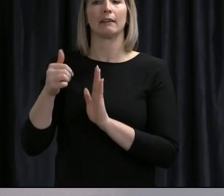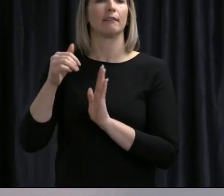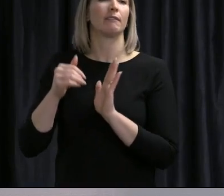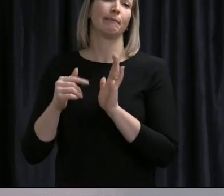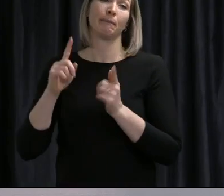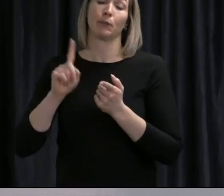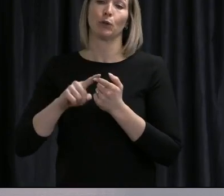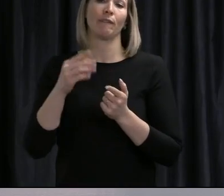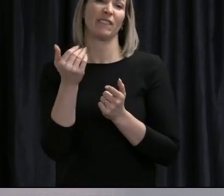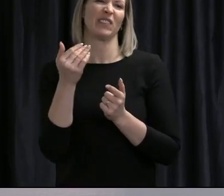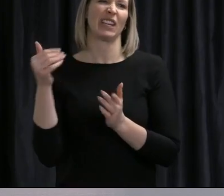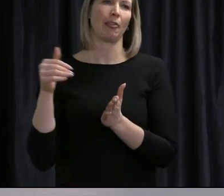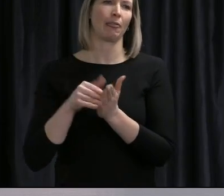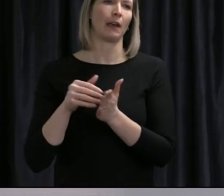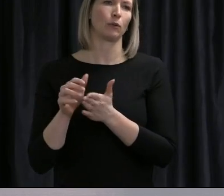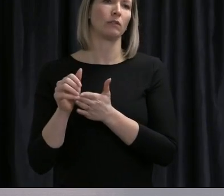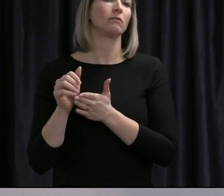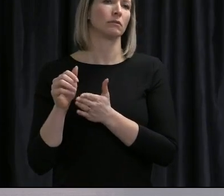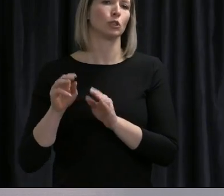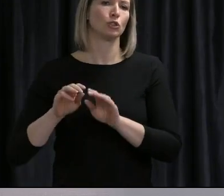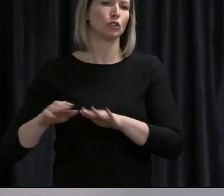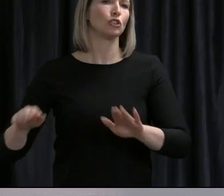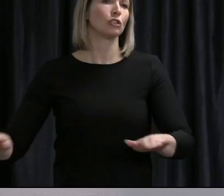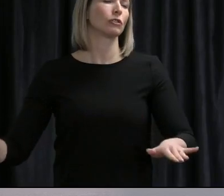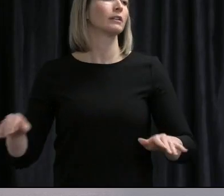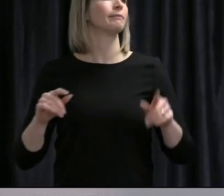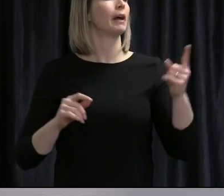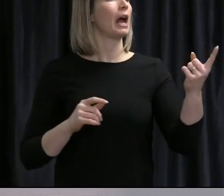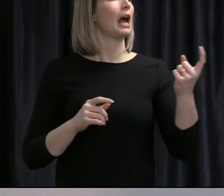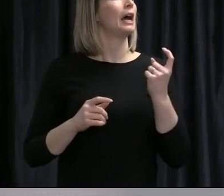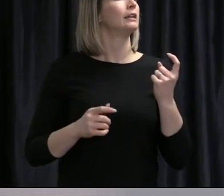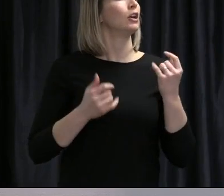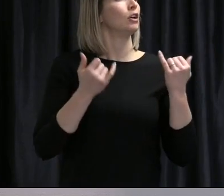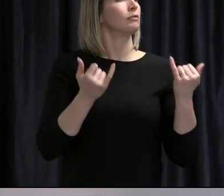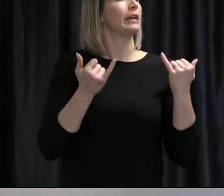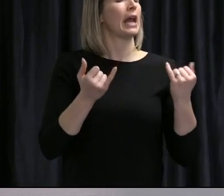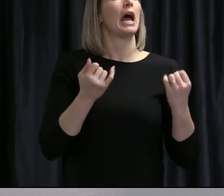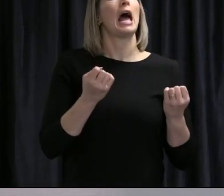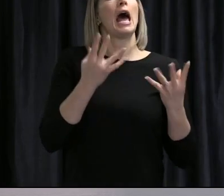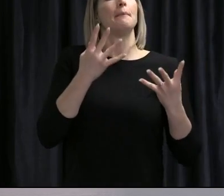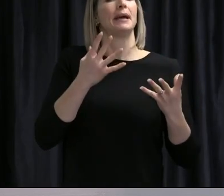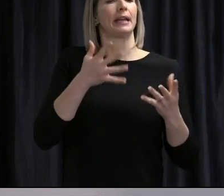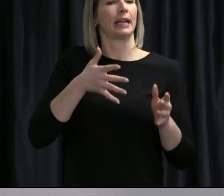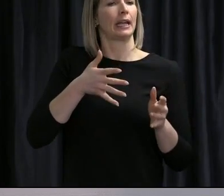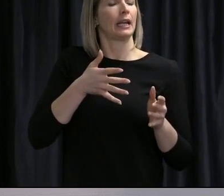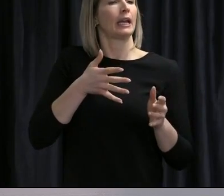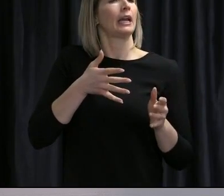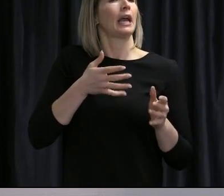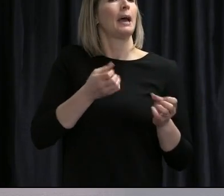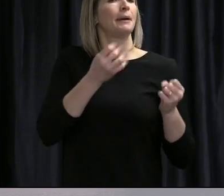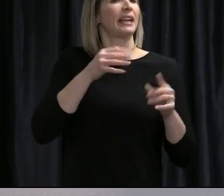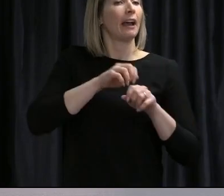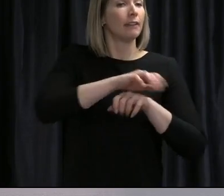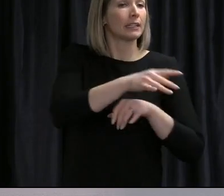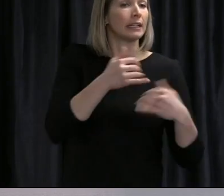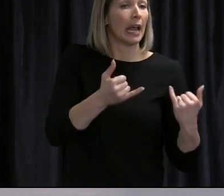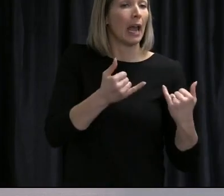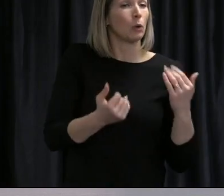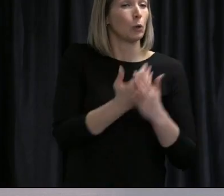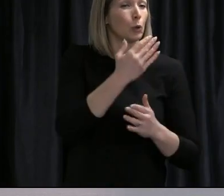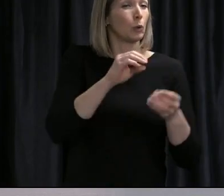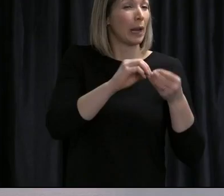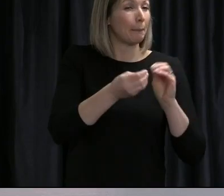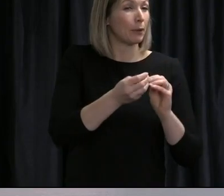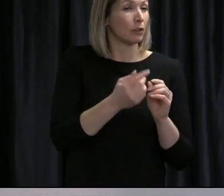many people have been tested? How many negative? So the numbers haven't been updated yet as of from yesterday's numbers, so. Mr. Haggie, we've